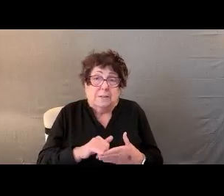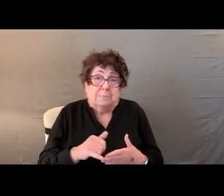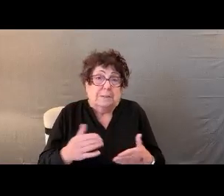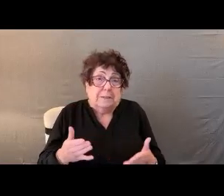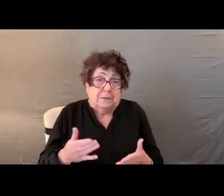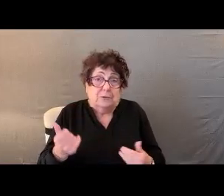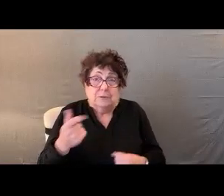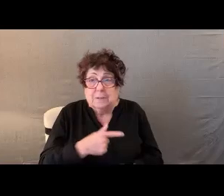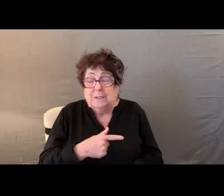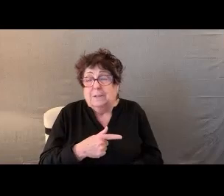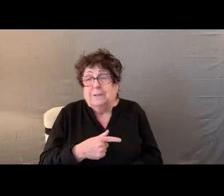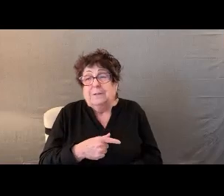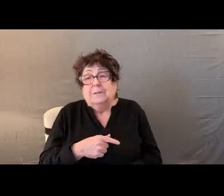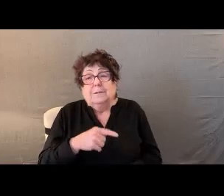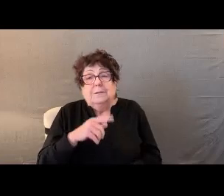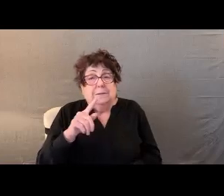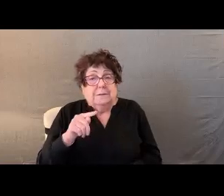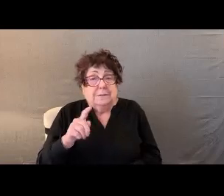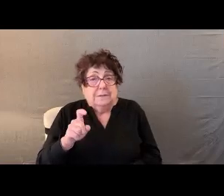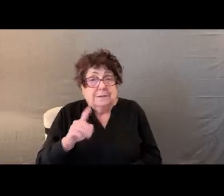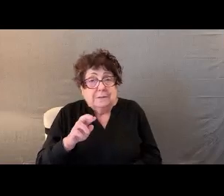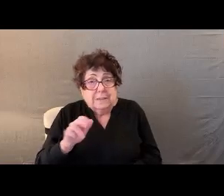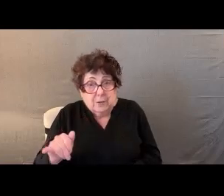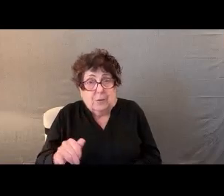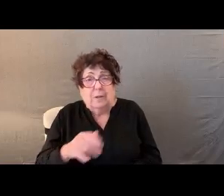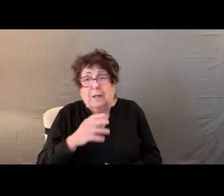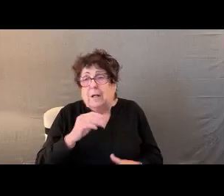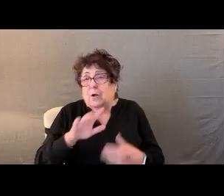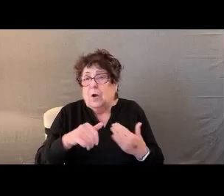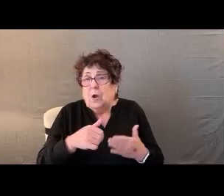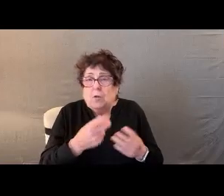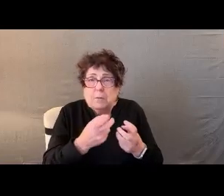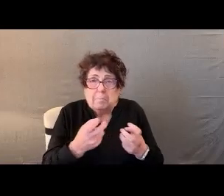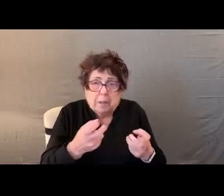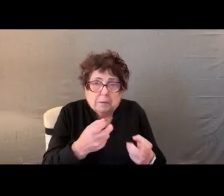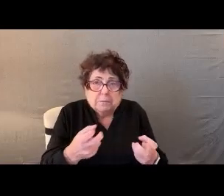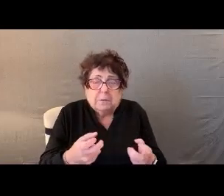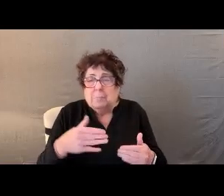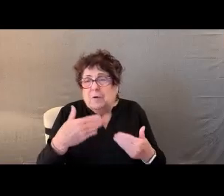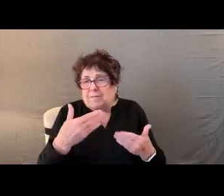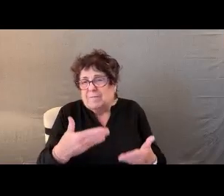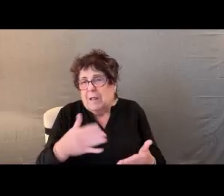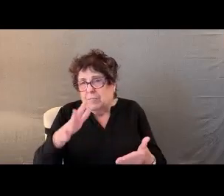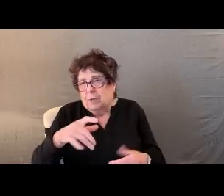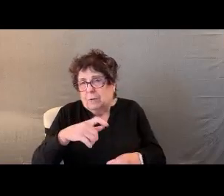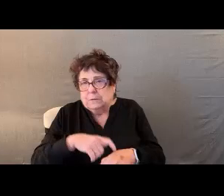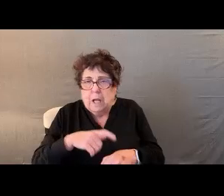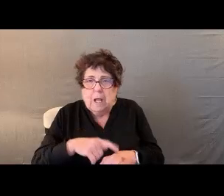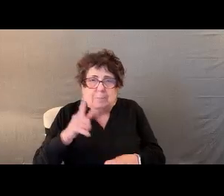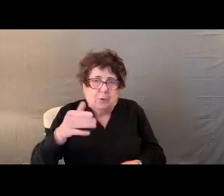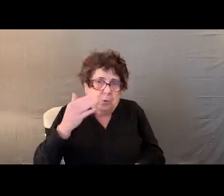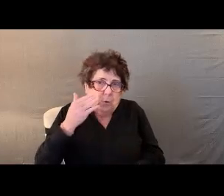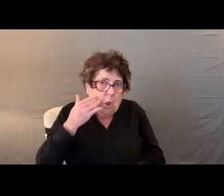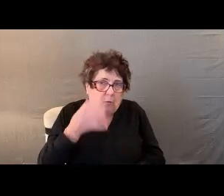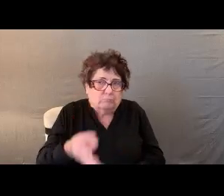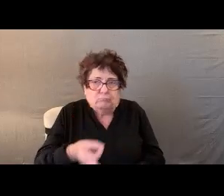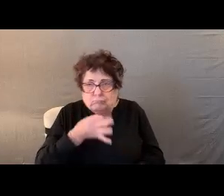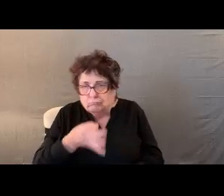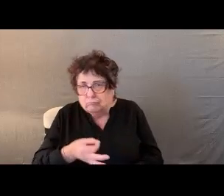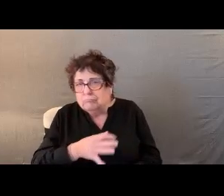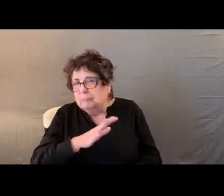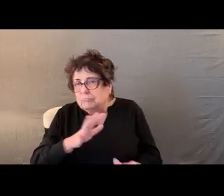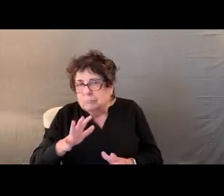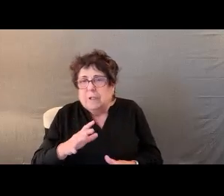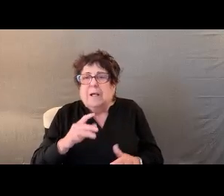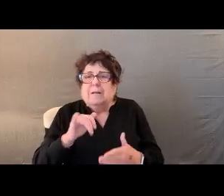who have provided their time and their knowledge. This, as I said, has been very inspiring. It has inspired